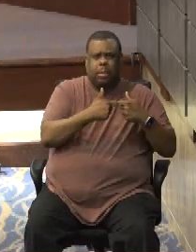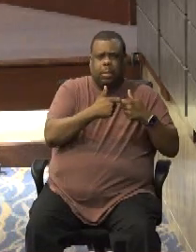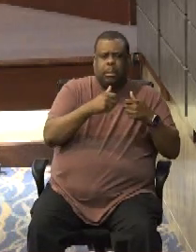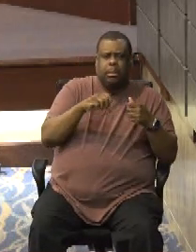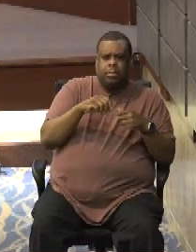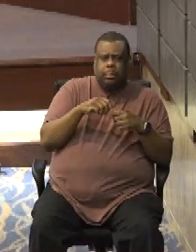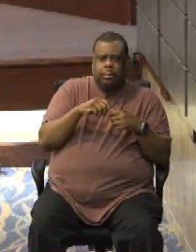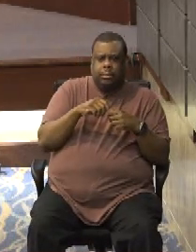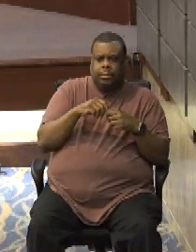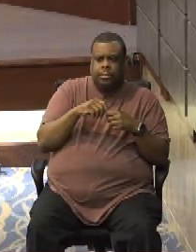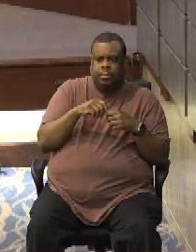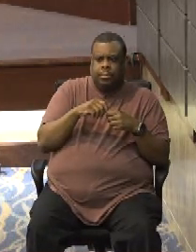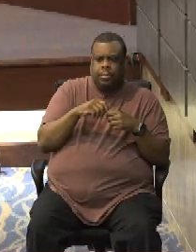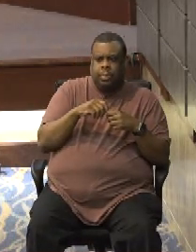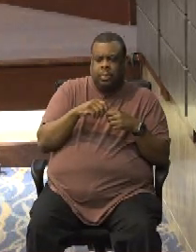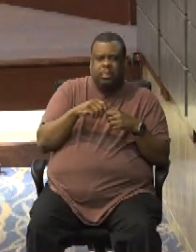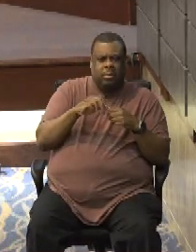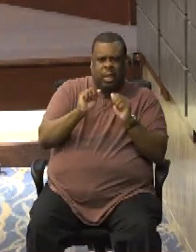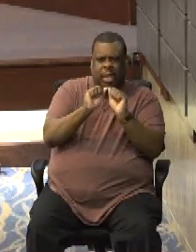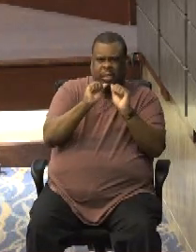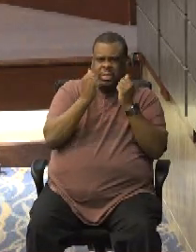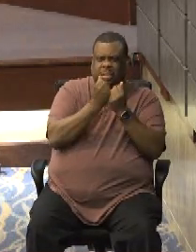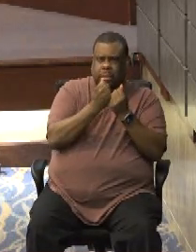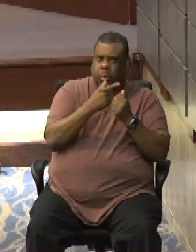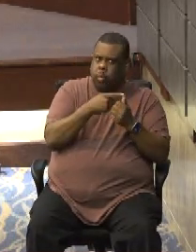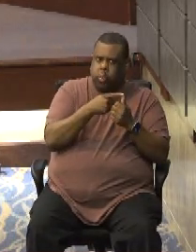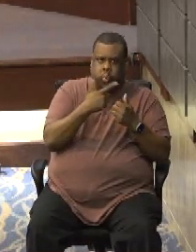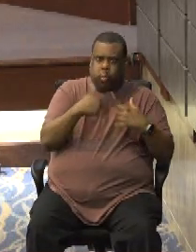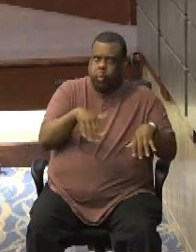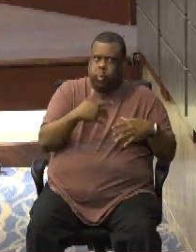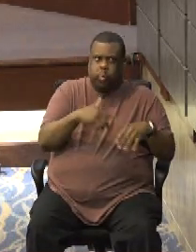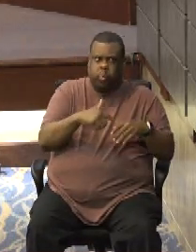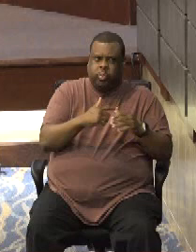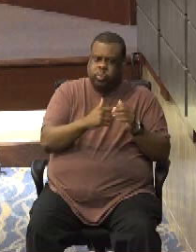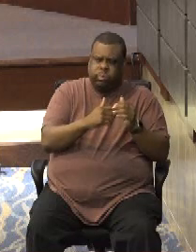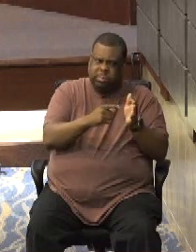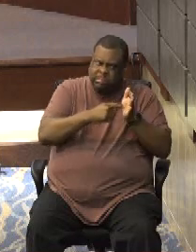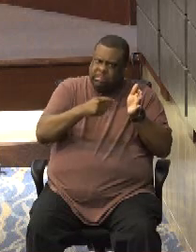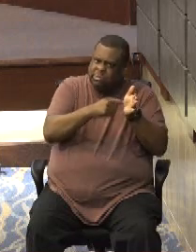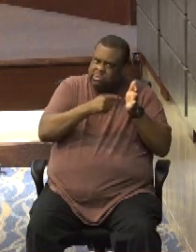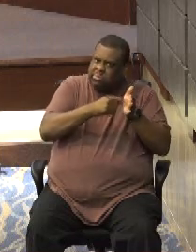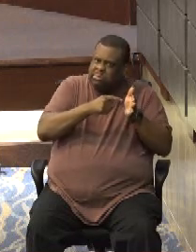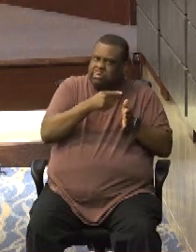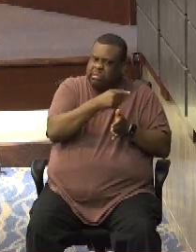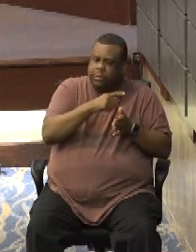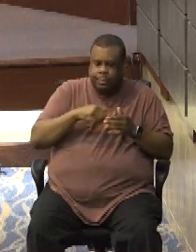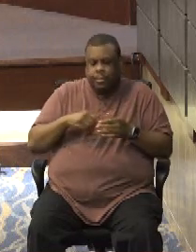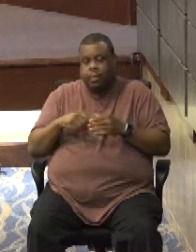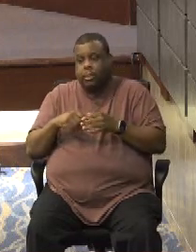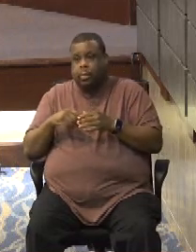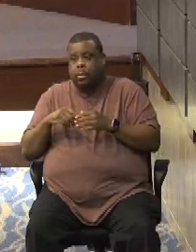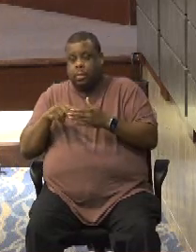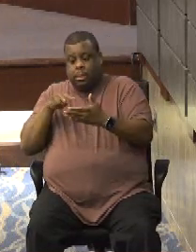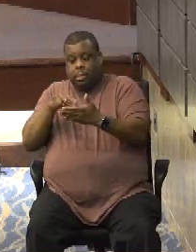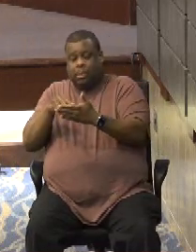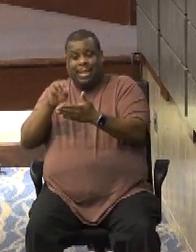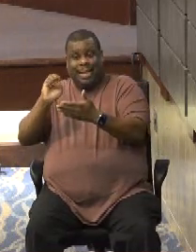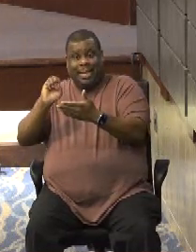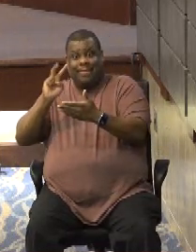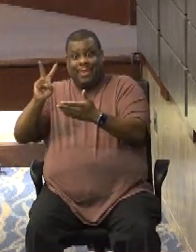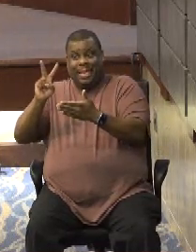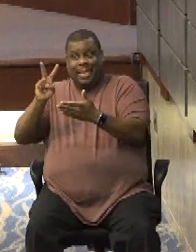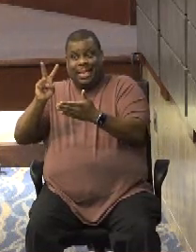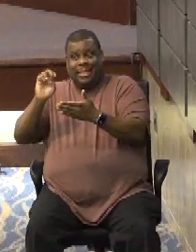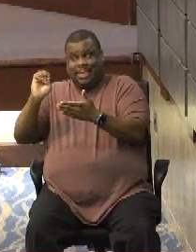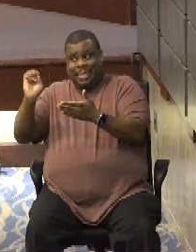is very authoritative, looking at the increase in EVs